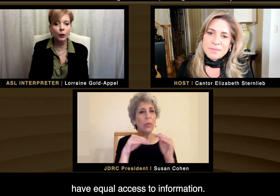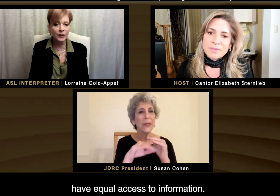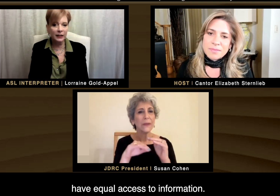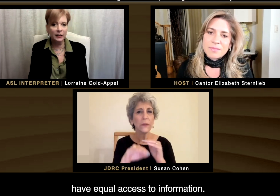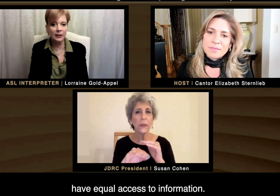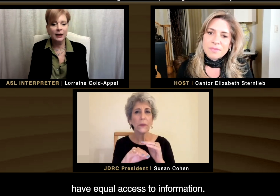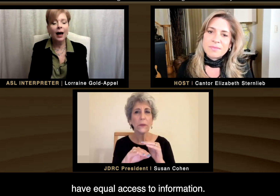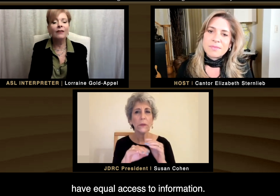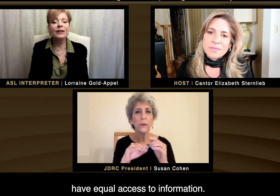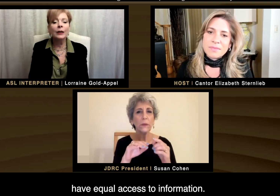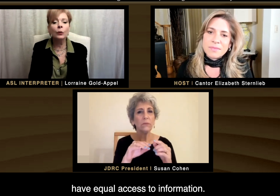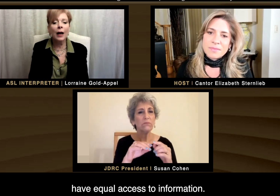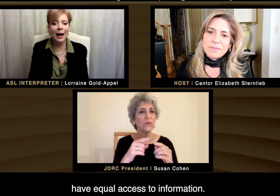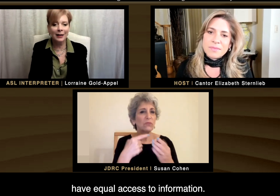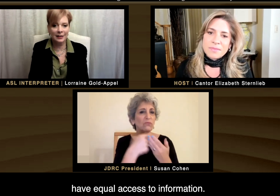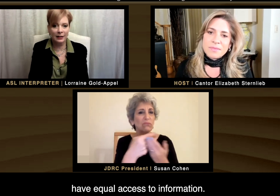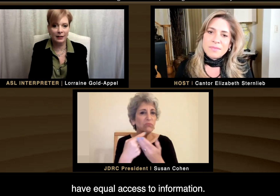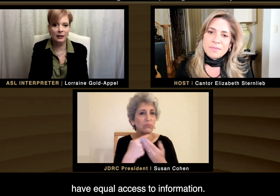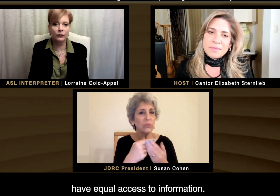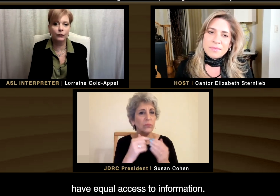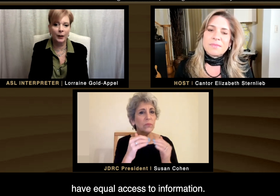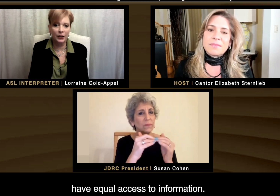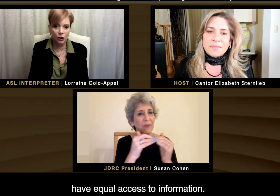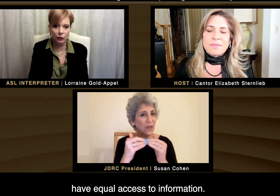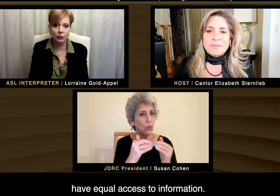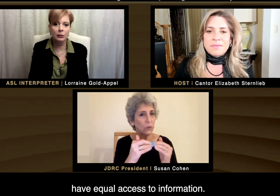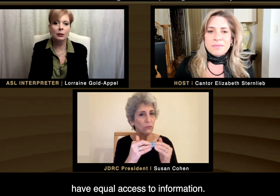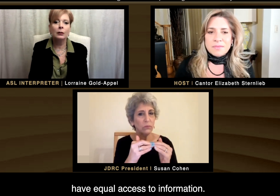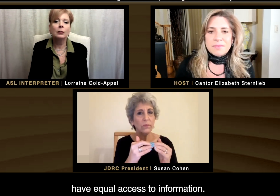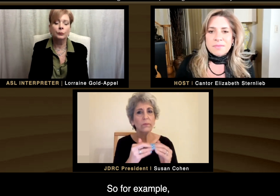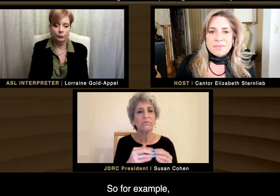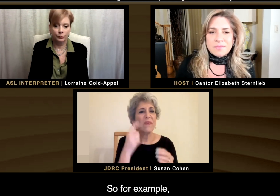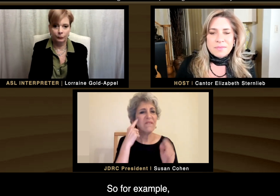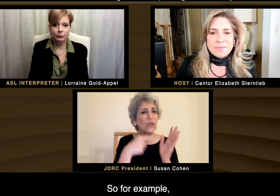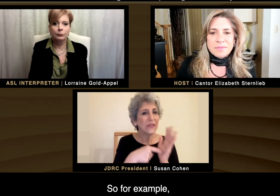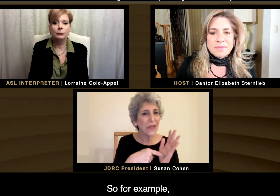hearing persons have equal access to information.